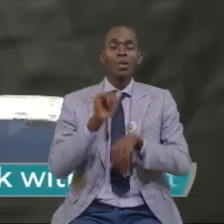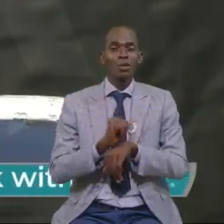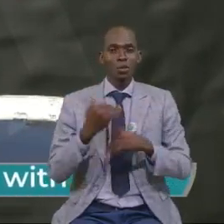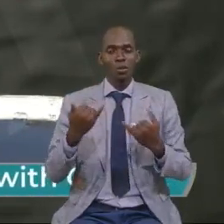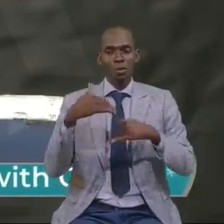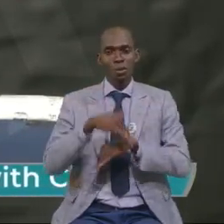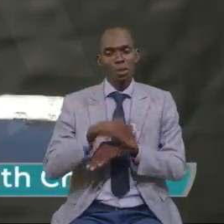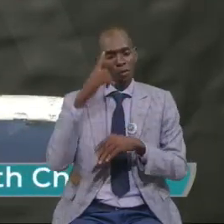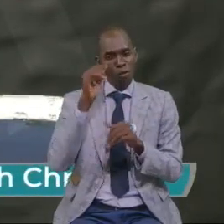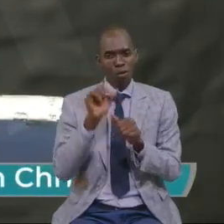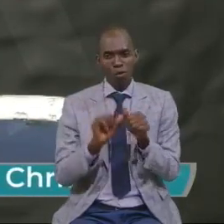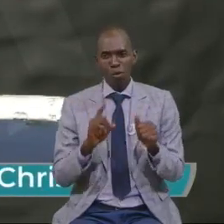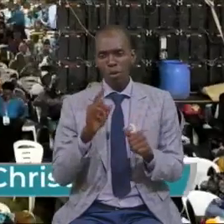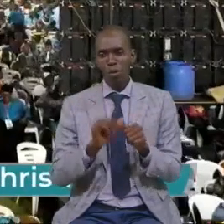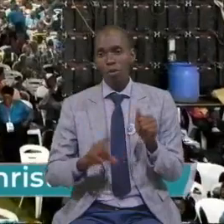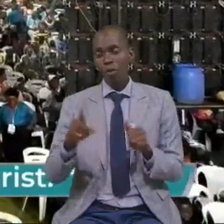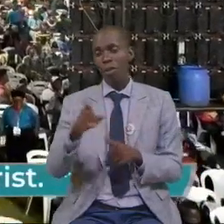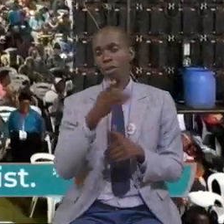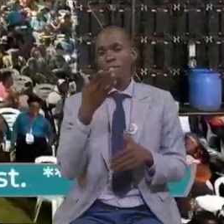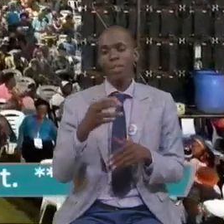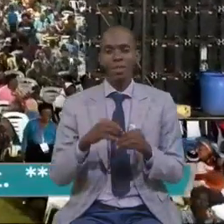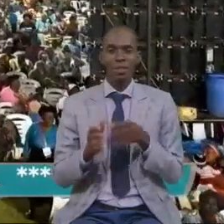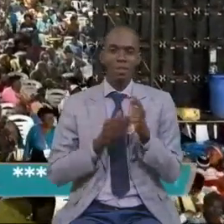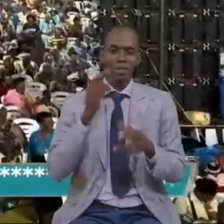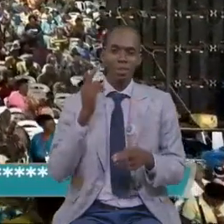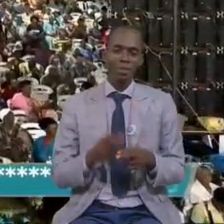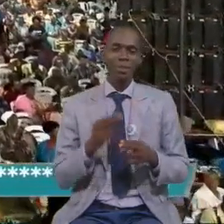somebody there. In Jesus' name,